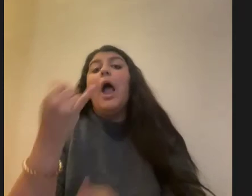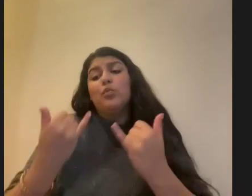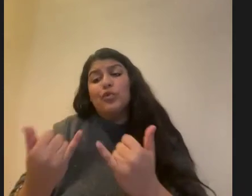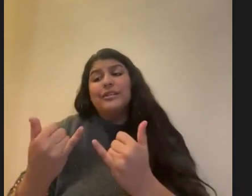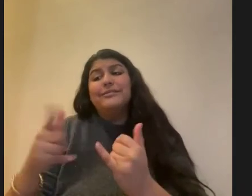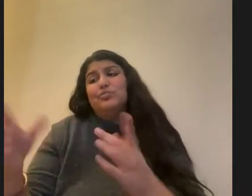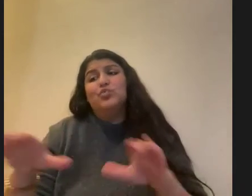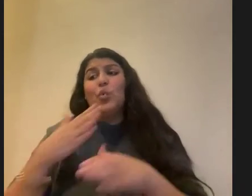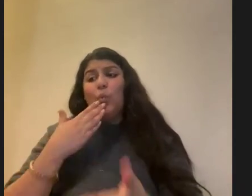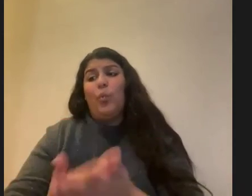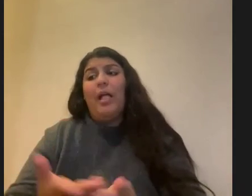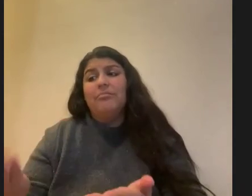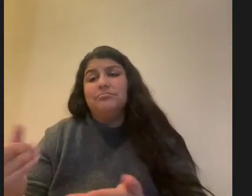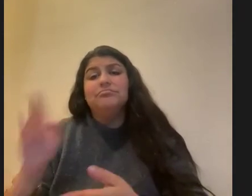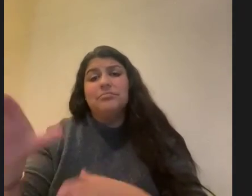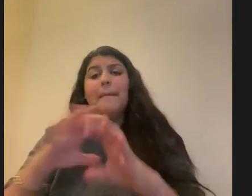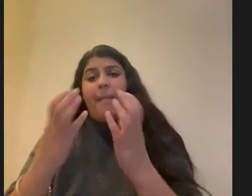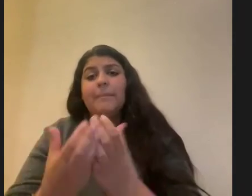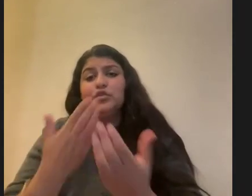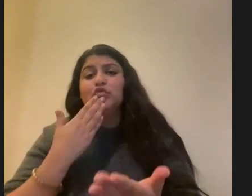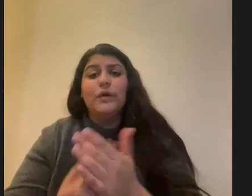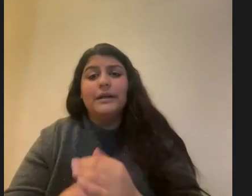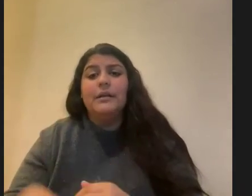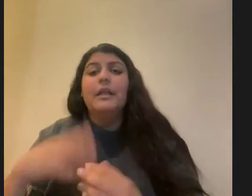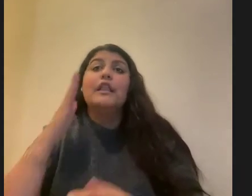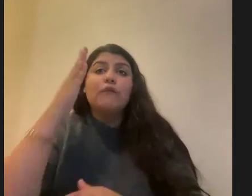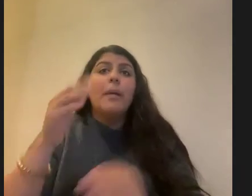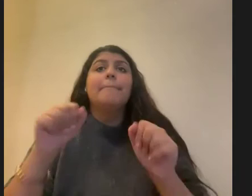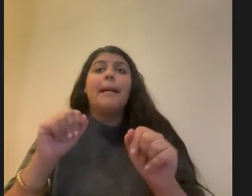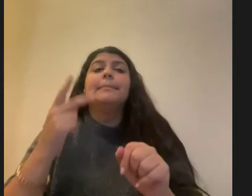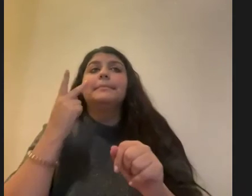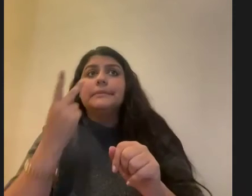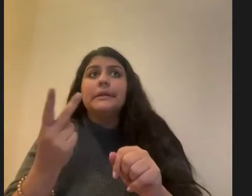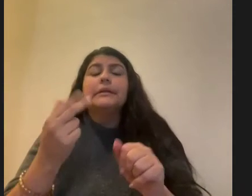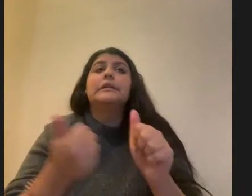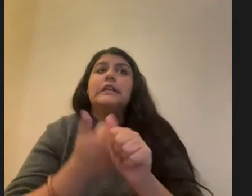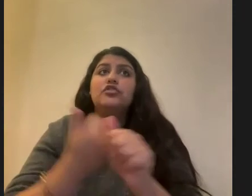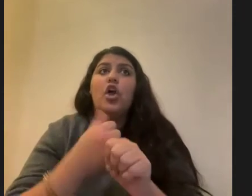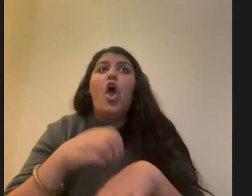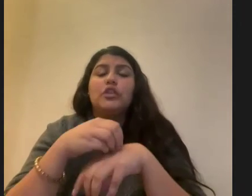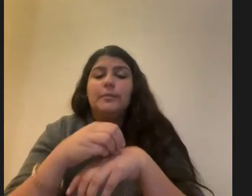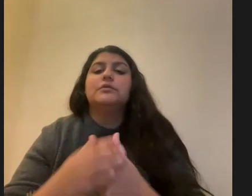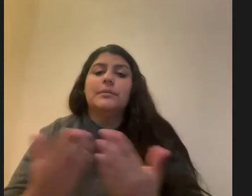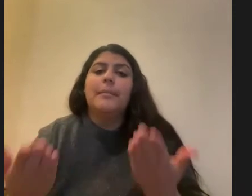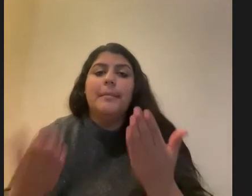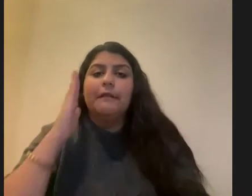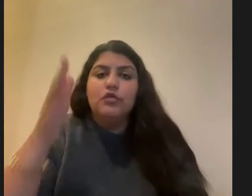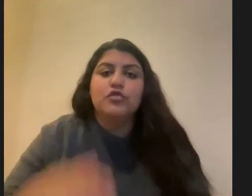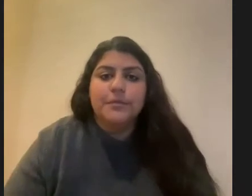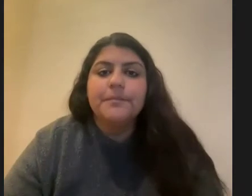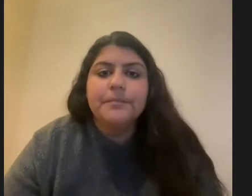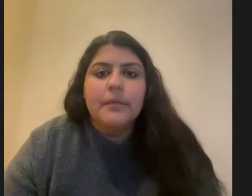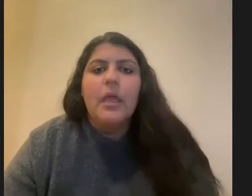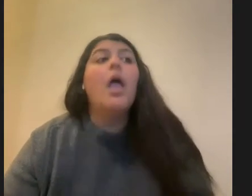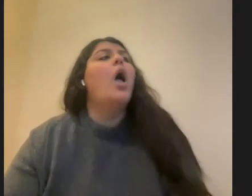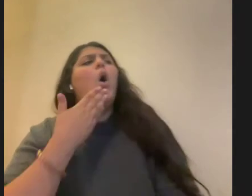They're doing great. Their populations are great. In the future, we may see endangered octopuses. Yes. Here's a really good